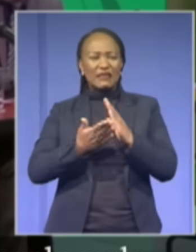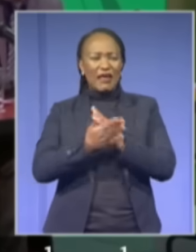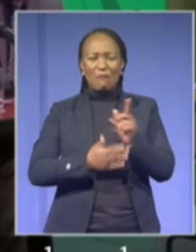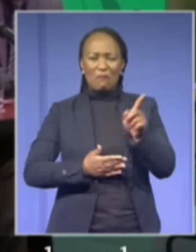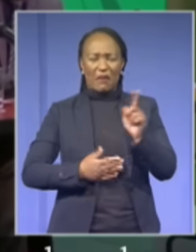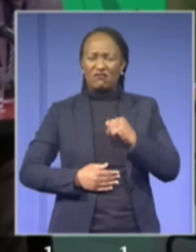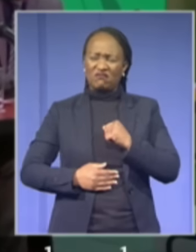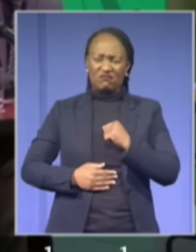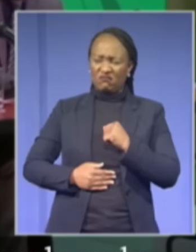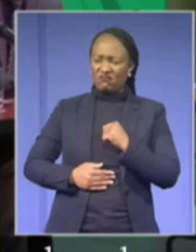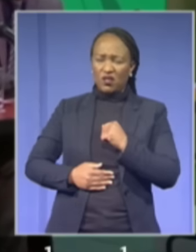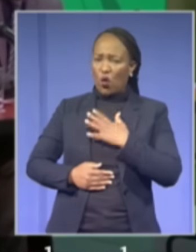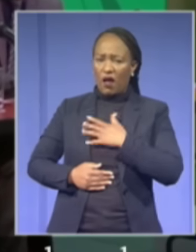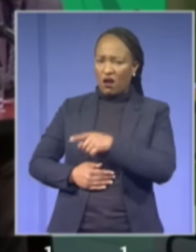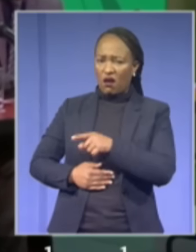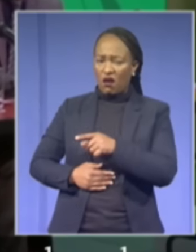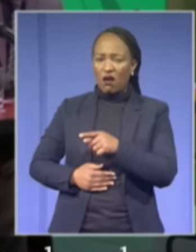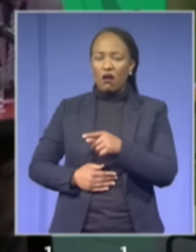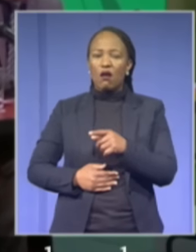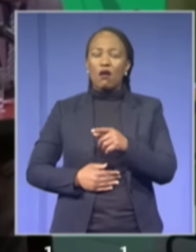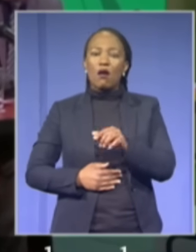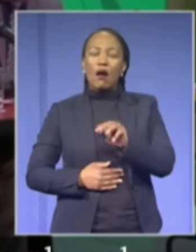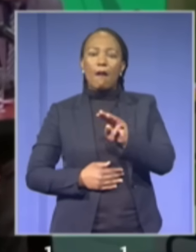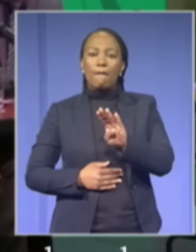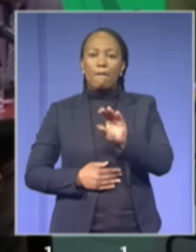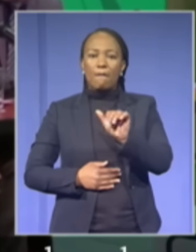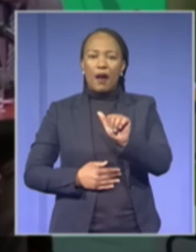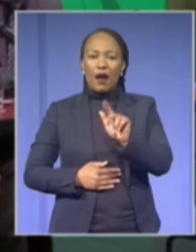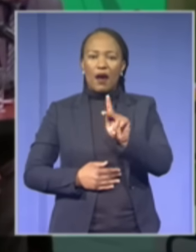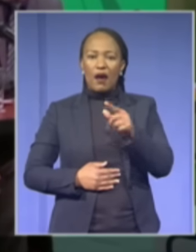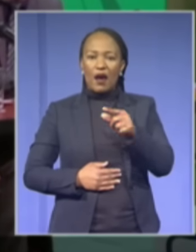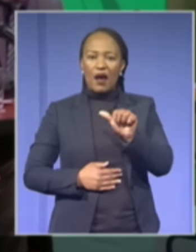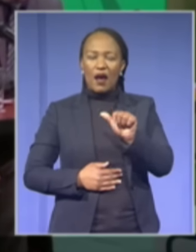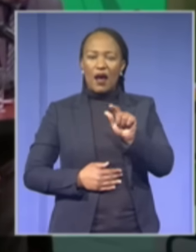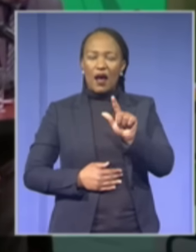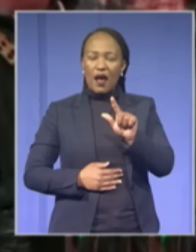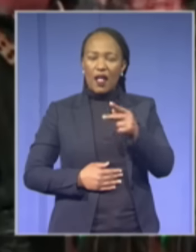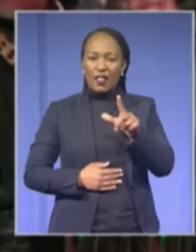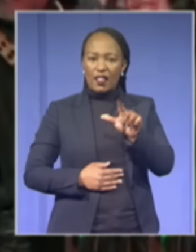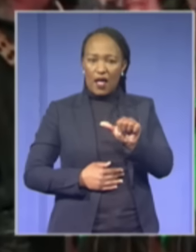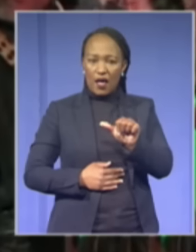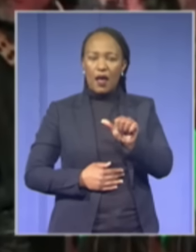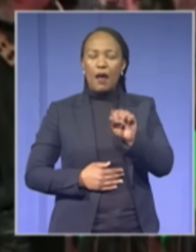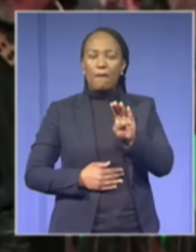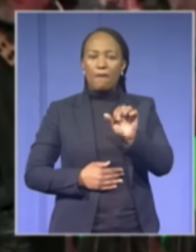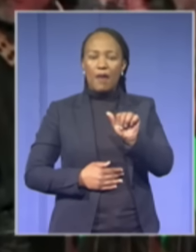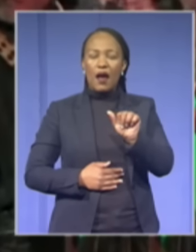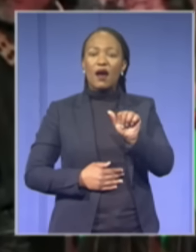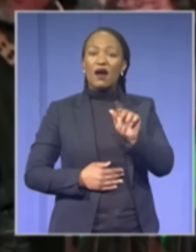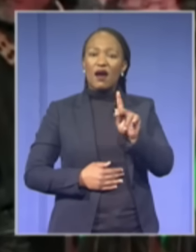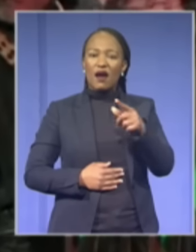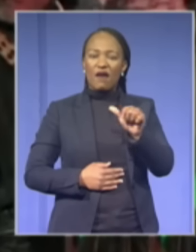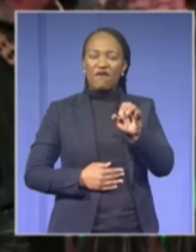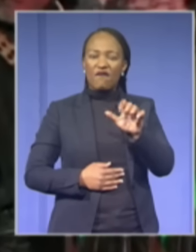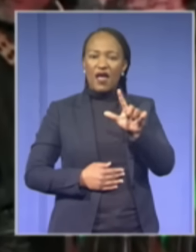nayo. Bakgatla ba kgafela ba ntse ba lwantshana ka dikgotlatshekelo. Ka ngwaga wa 2016 komishene